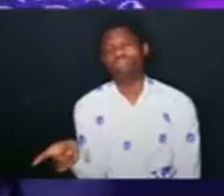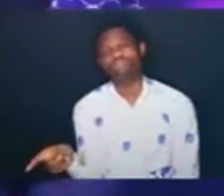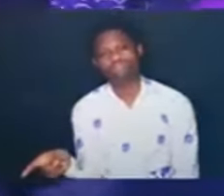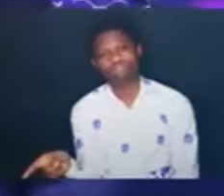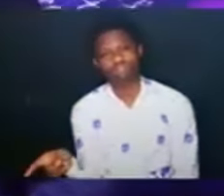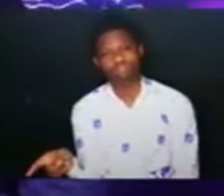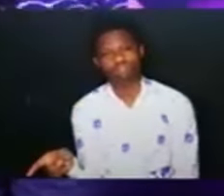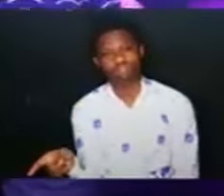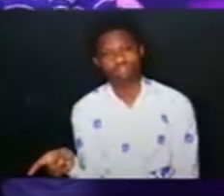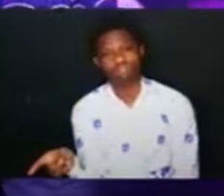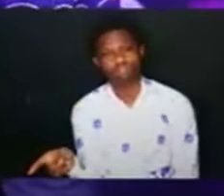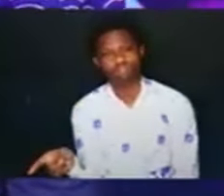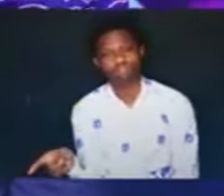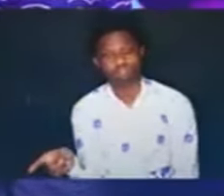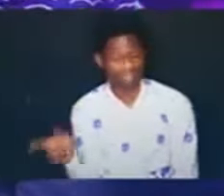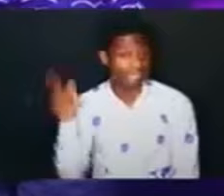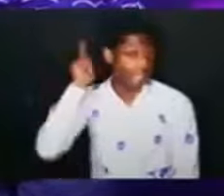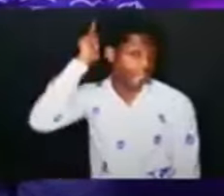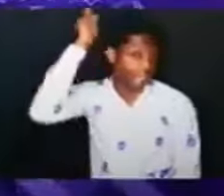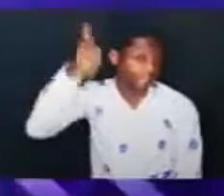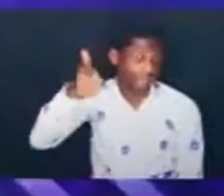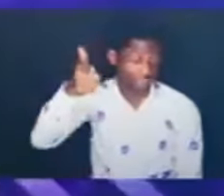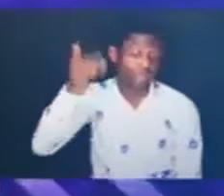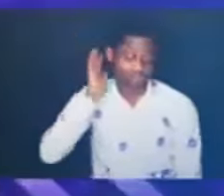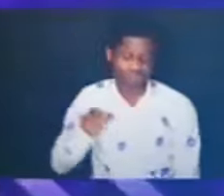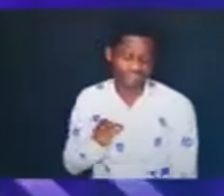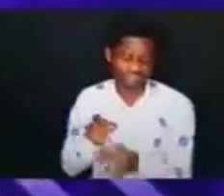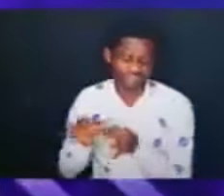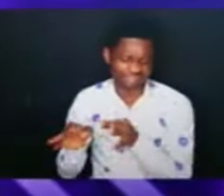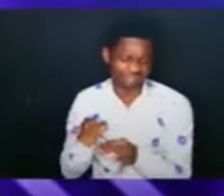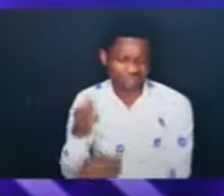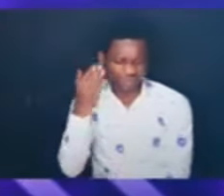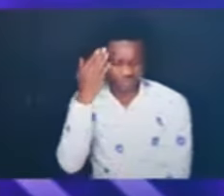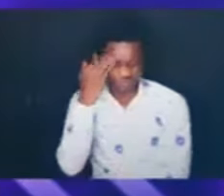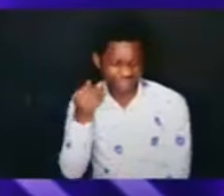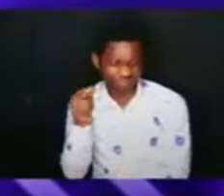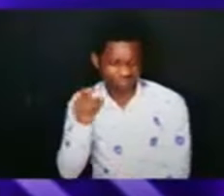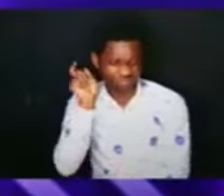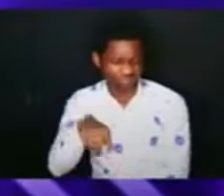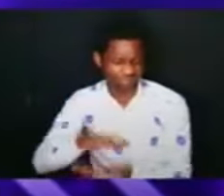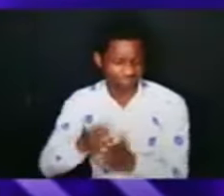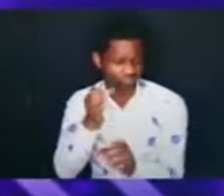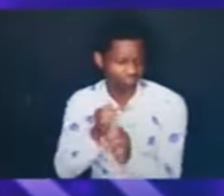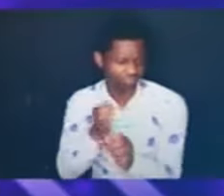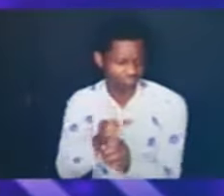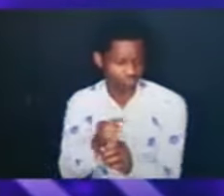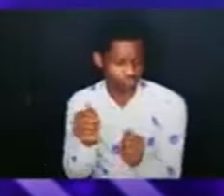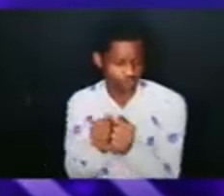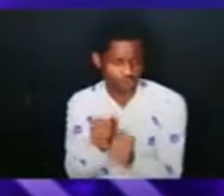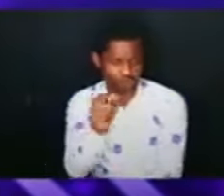Swakasi. Now, later on, I will explain why we should all be careful with our